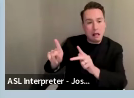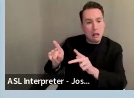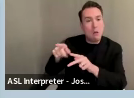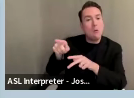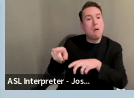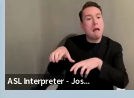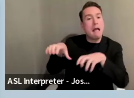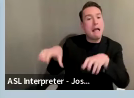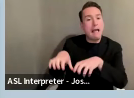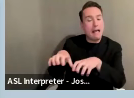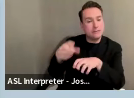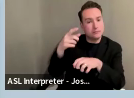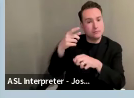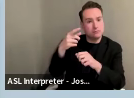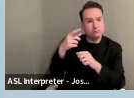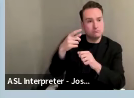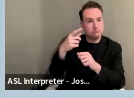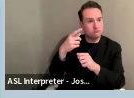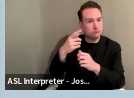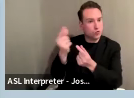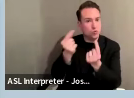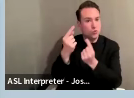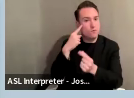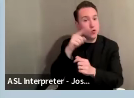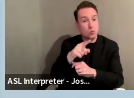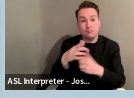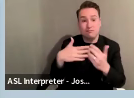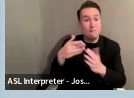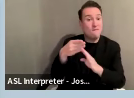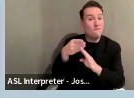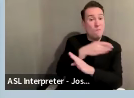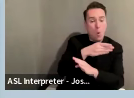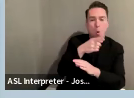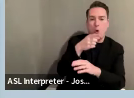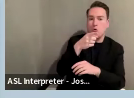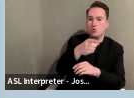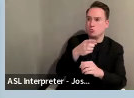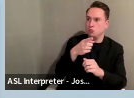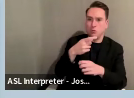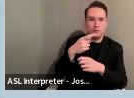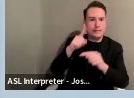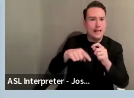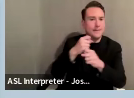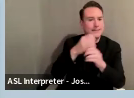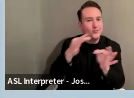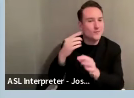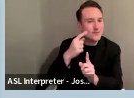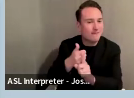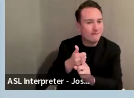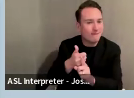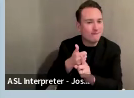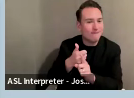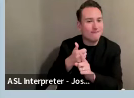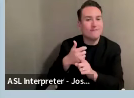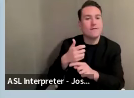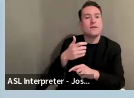behalf even before you're incapacitated, if that's what you would want. Many times people want it to be more of a springing power of attorney,